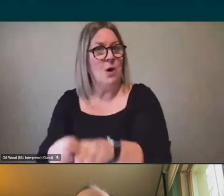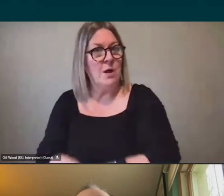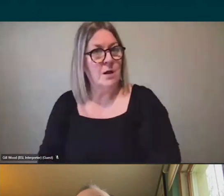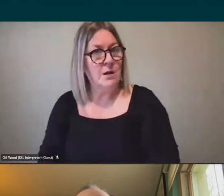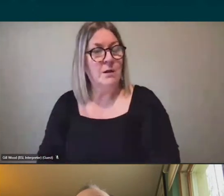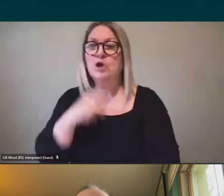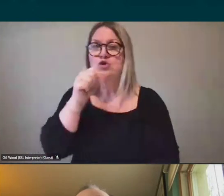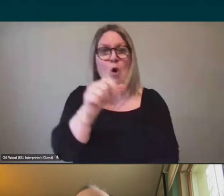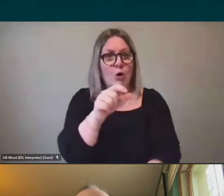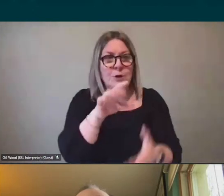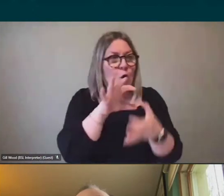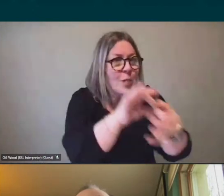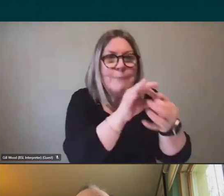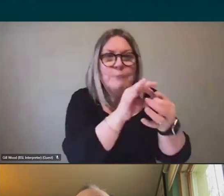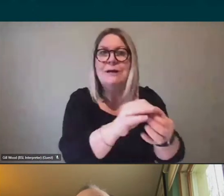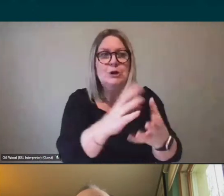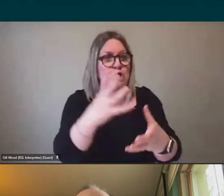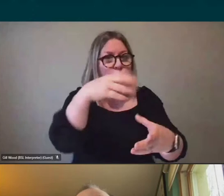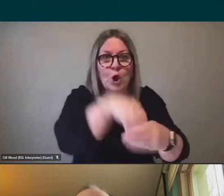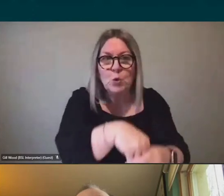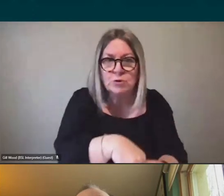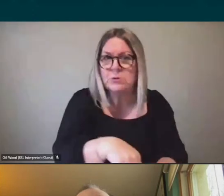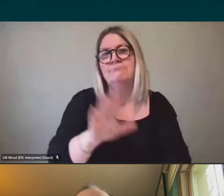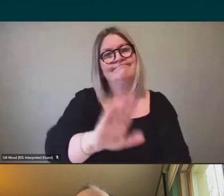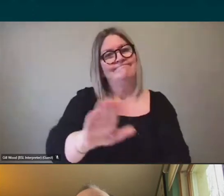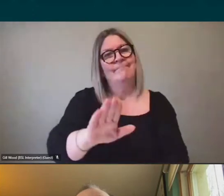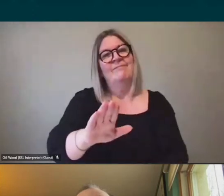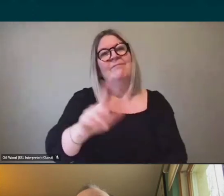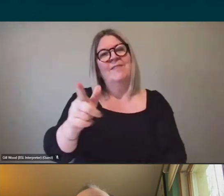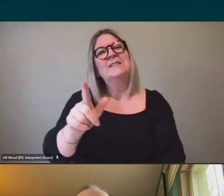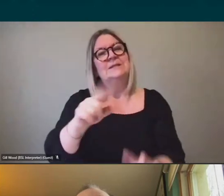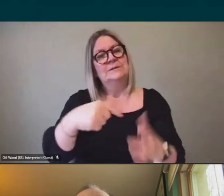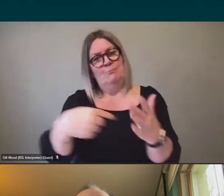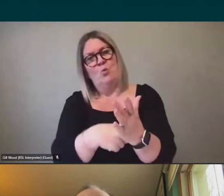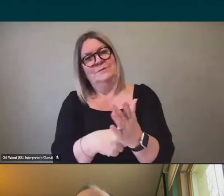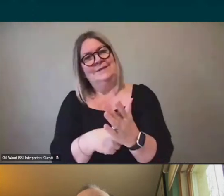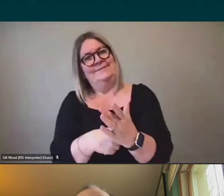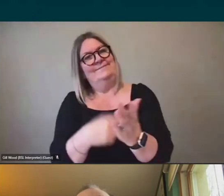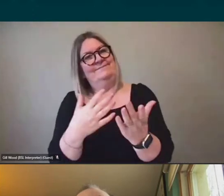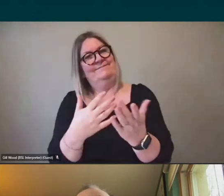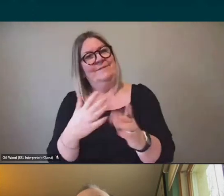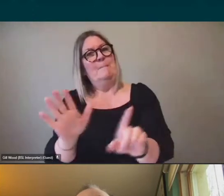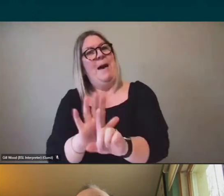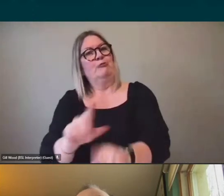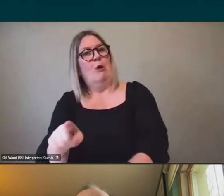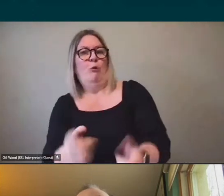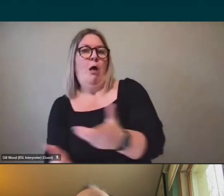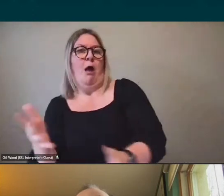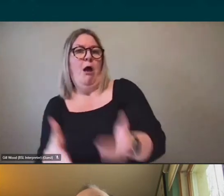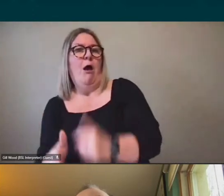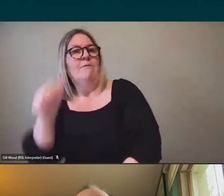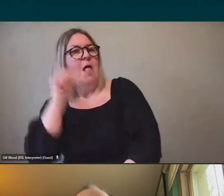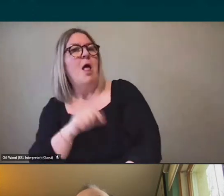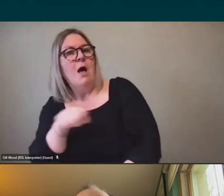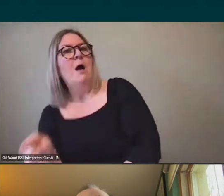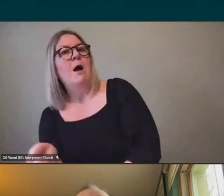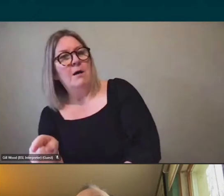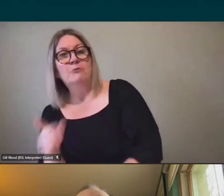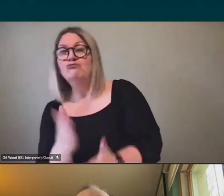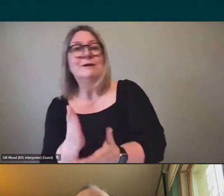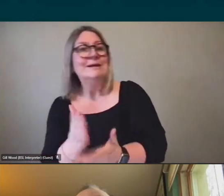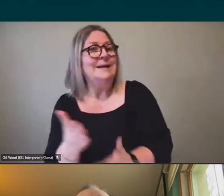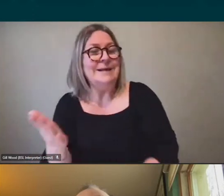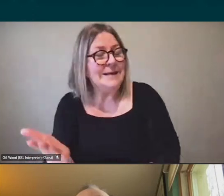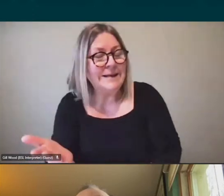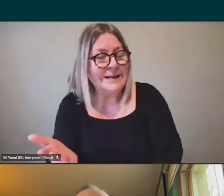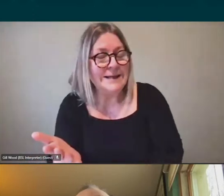or inclusion. It's a backroom deal to cling on to power and to gain power positions with scant regard for our collective